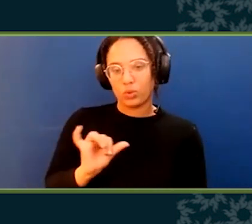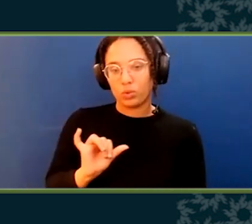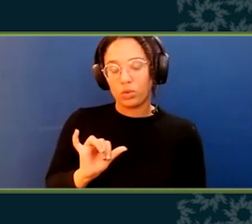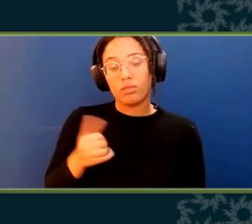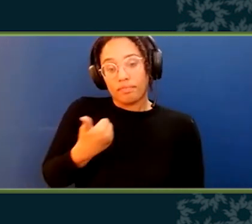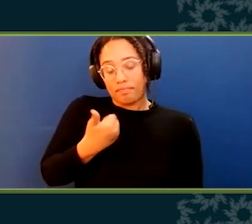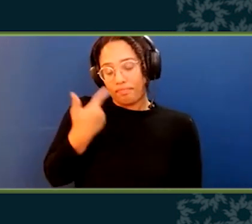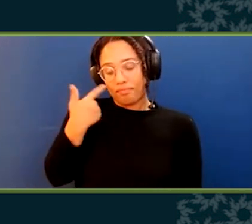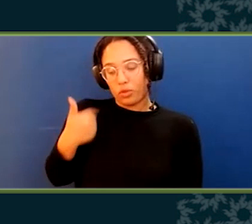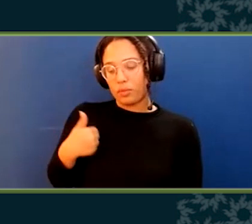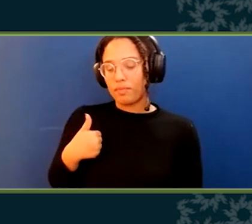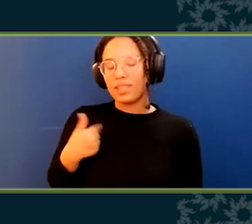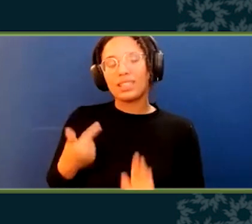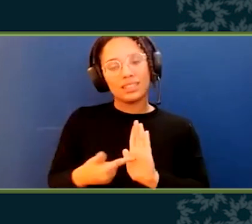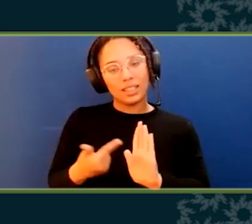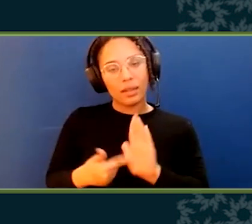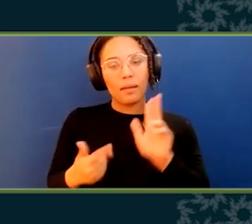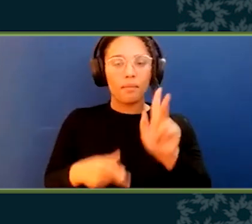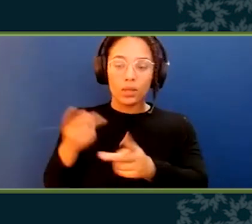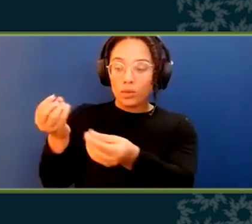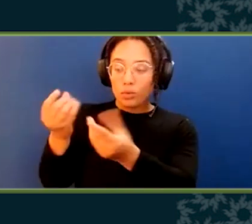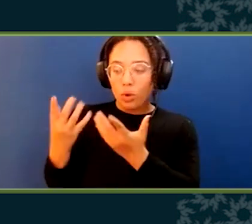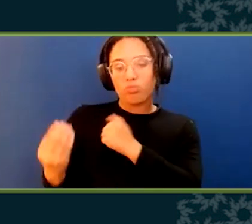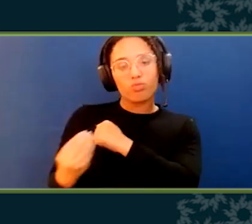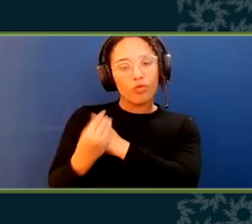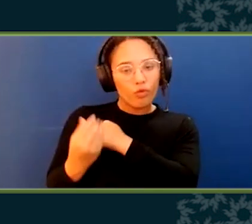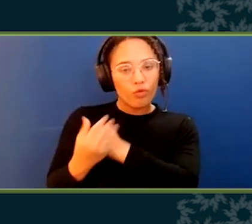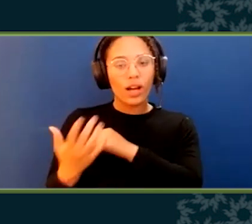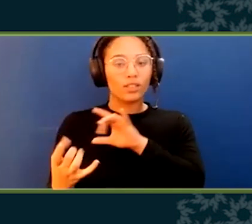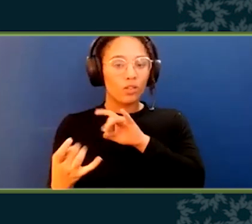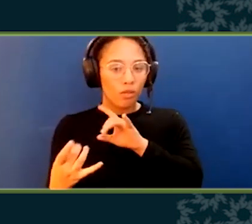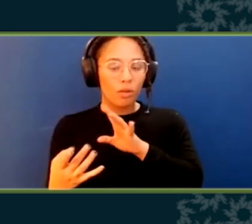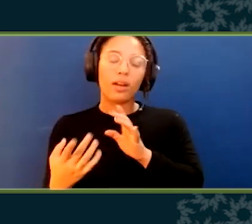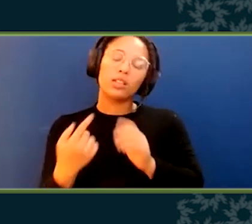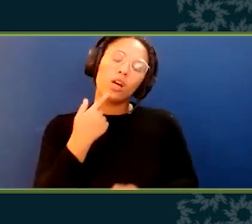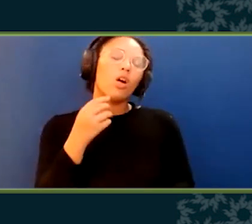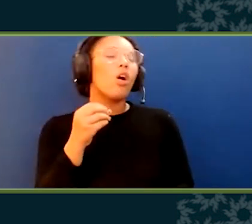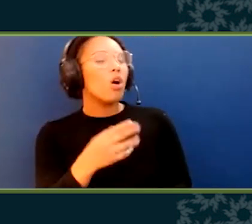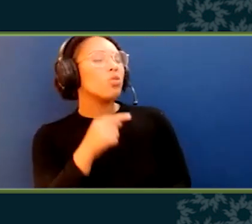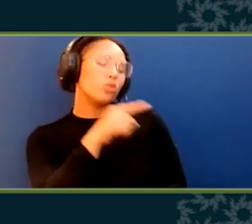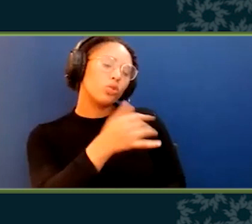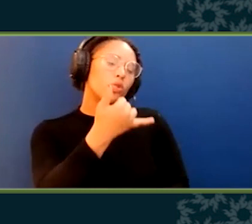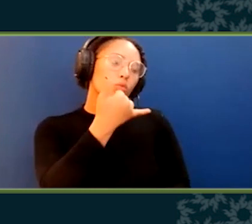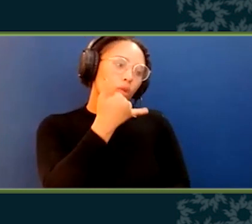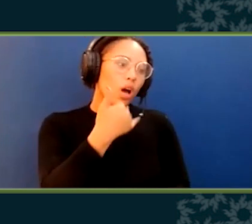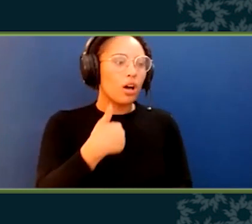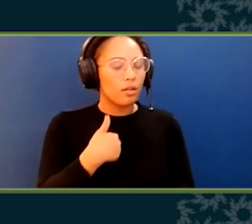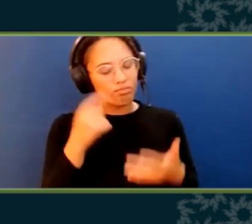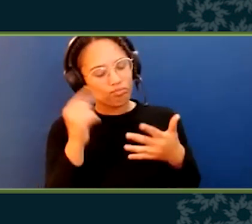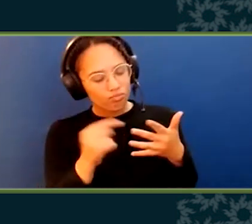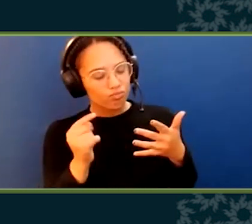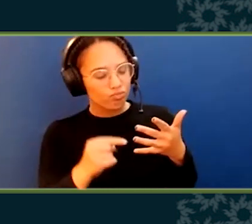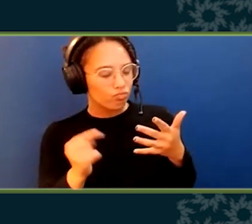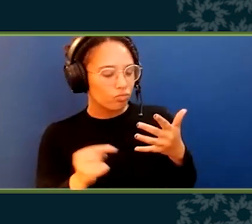sometimes when people do give me feedback about, okay, so this is what you did, or this is what way you wronged me, and against thinking about